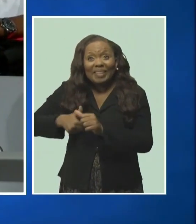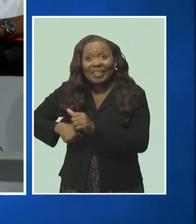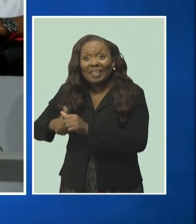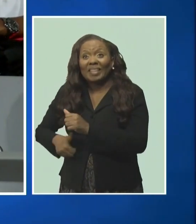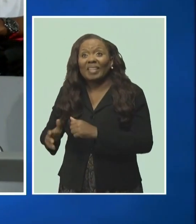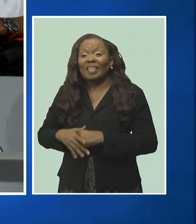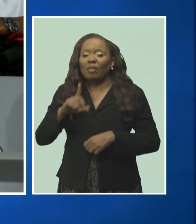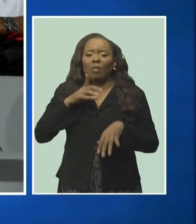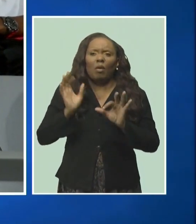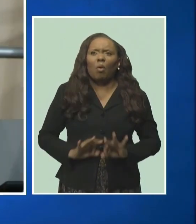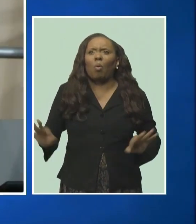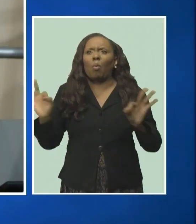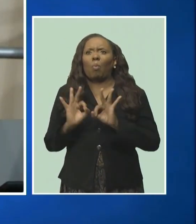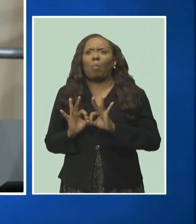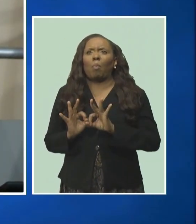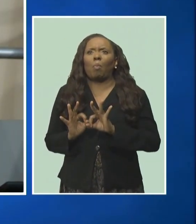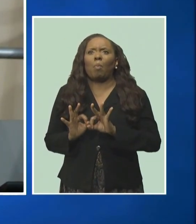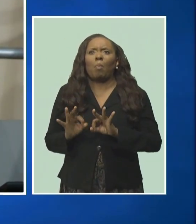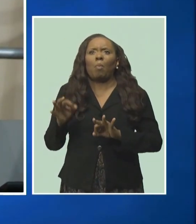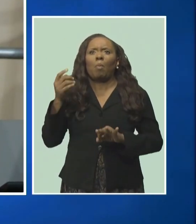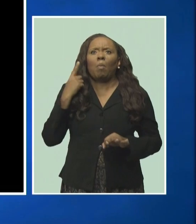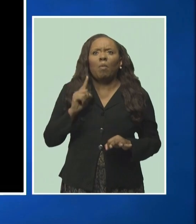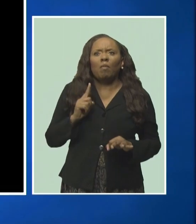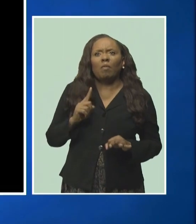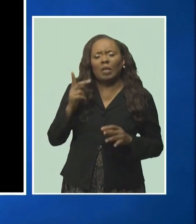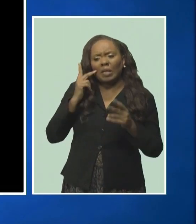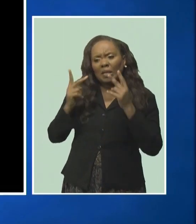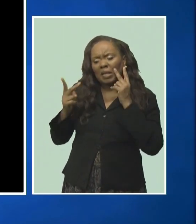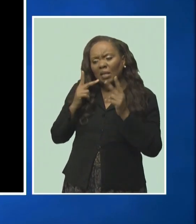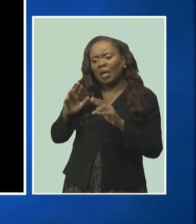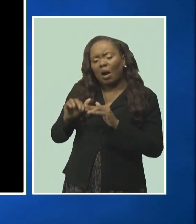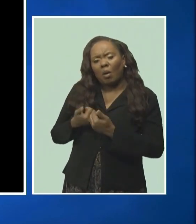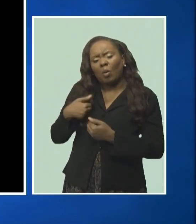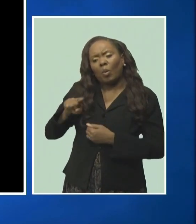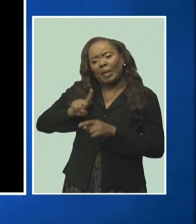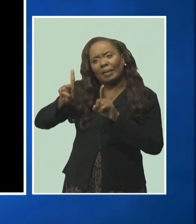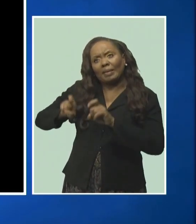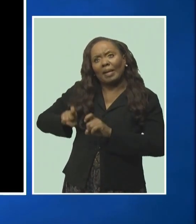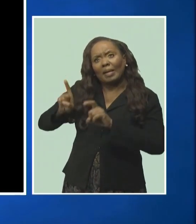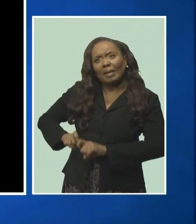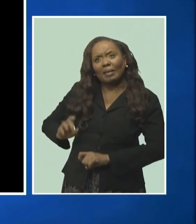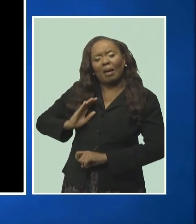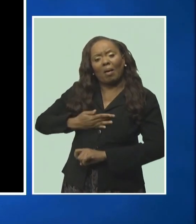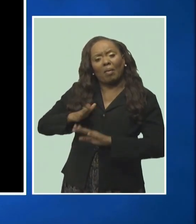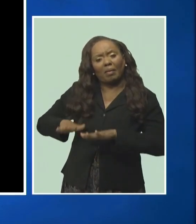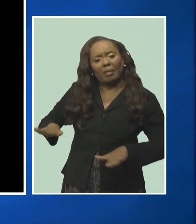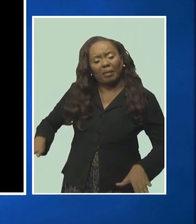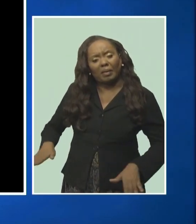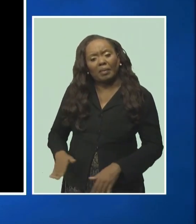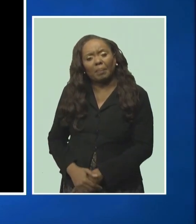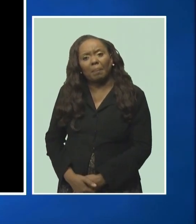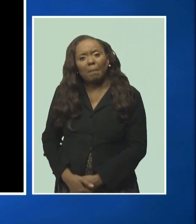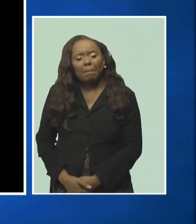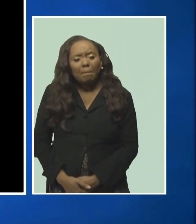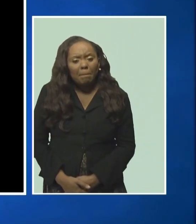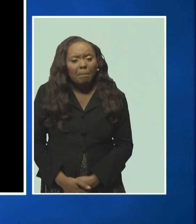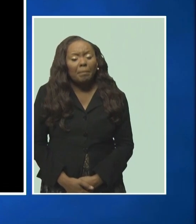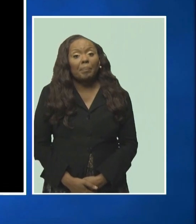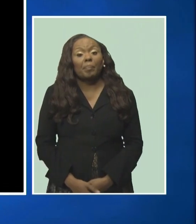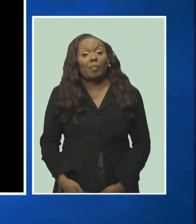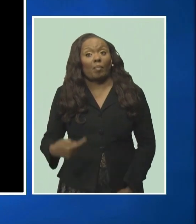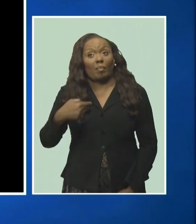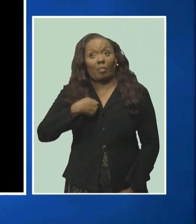thoughts. They tell me that the fear of public speaking affects 75% of the population.